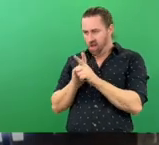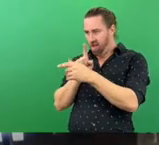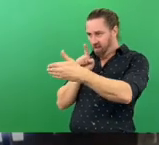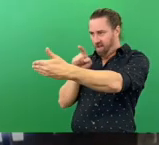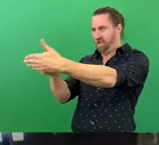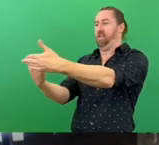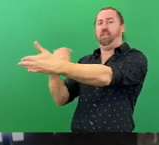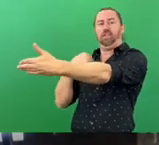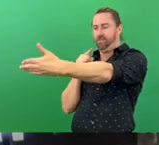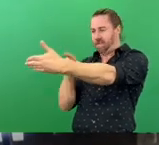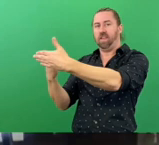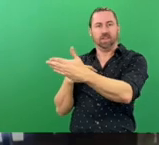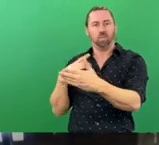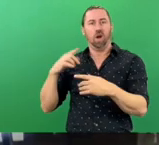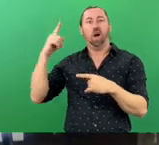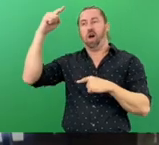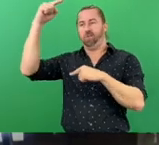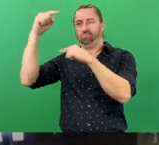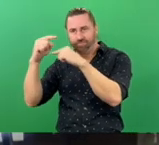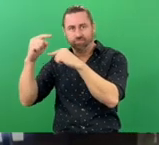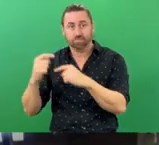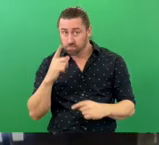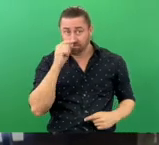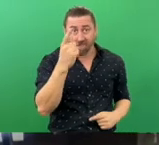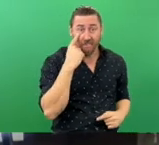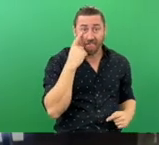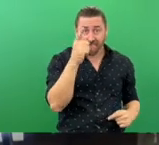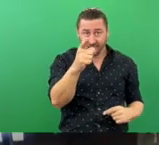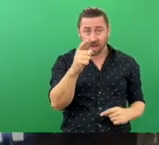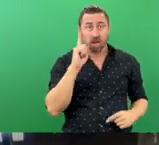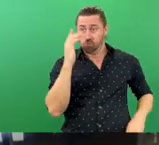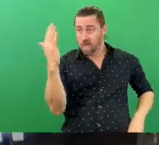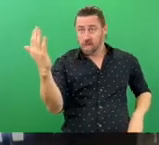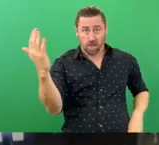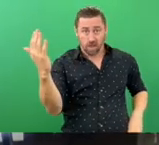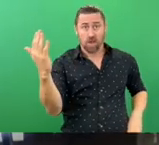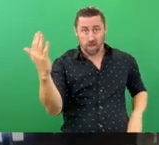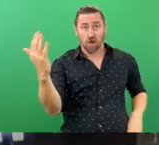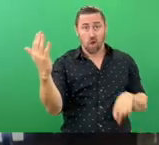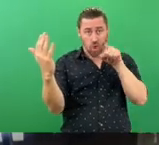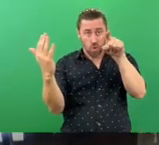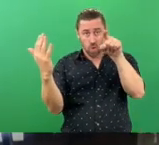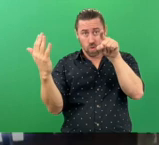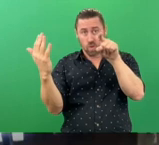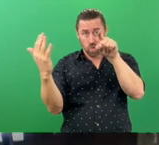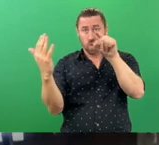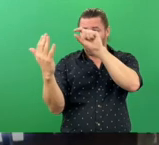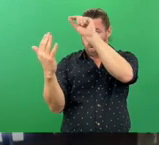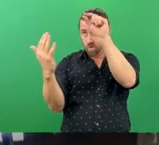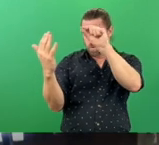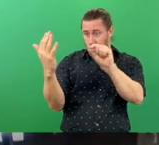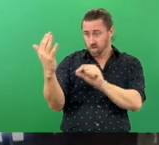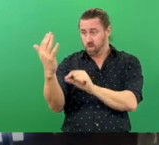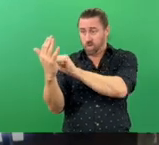away. Therefore, you will be half size. And you can actually do this. You can do this by looking in your mirror and actually marking out the top